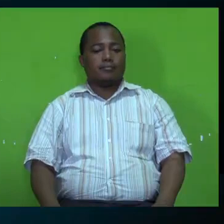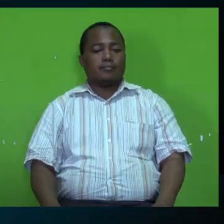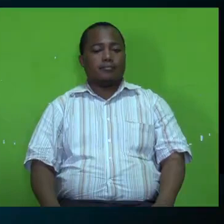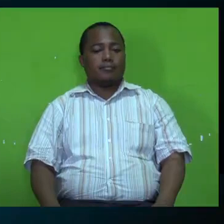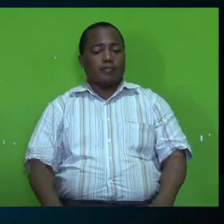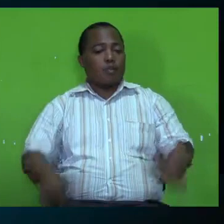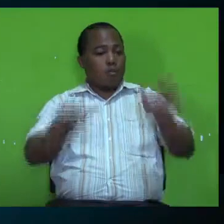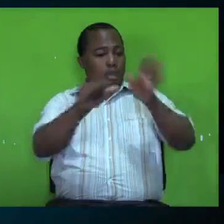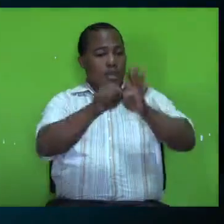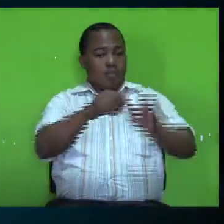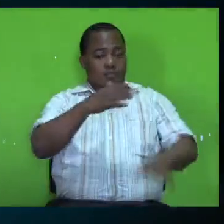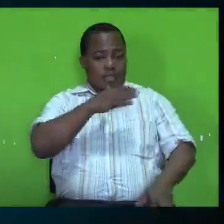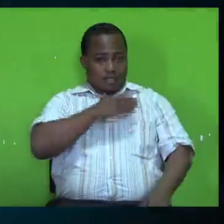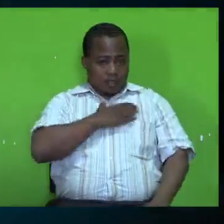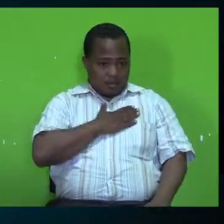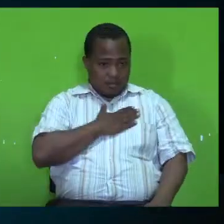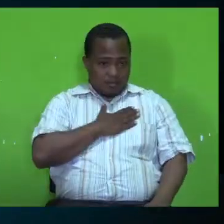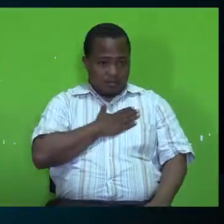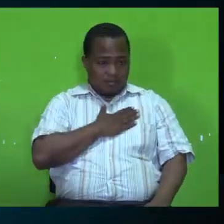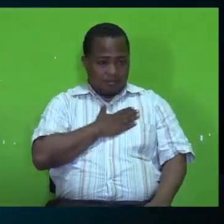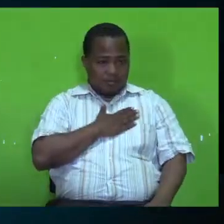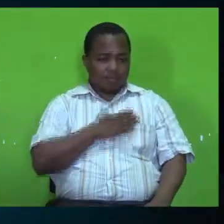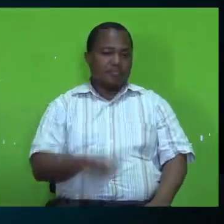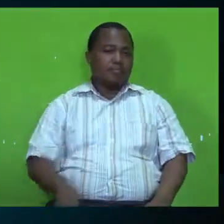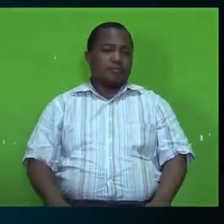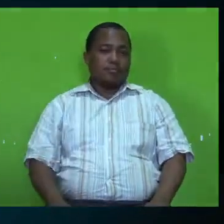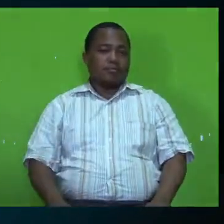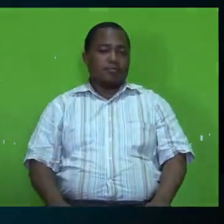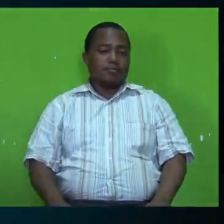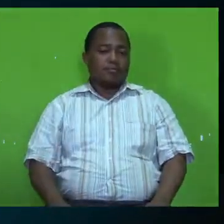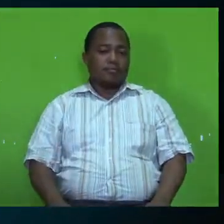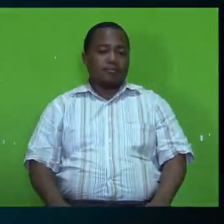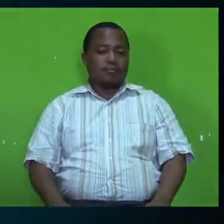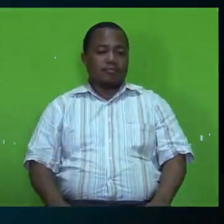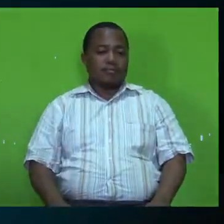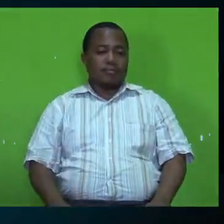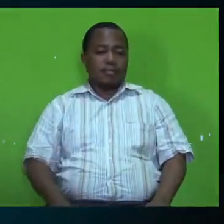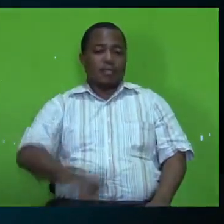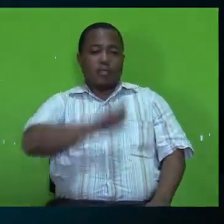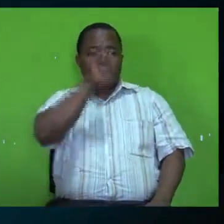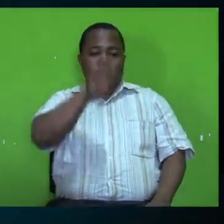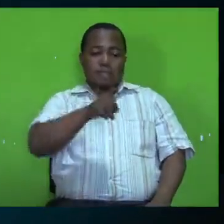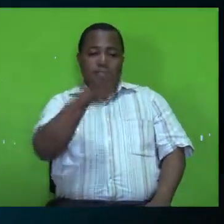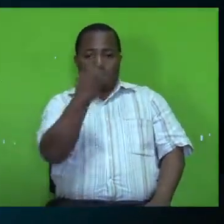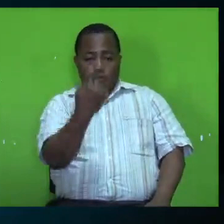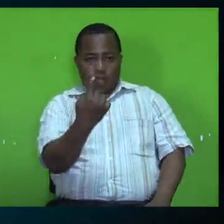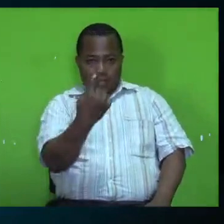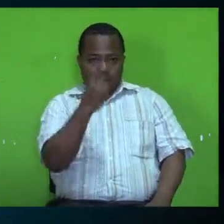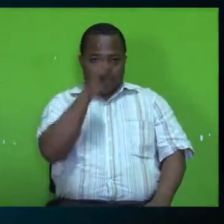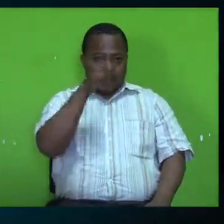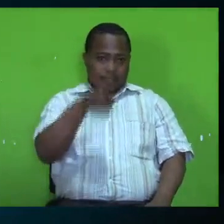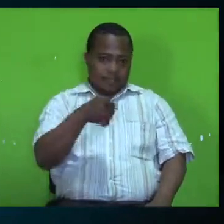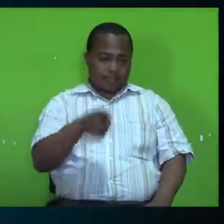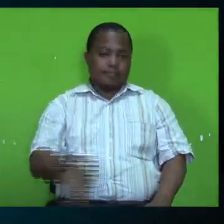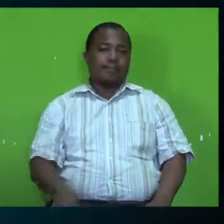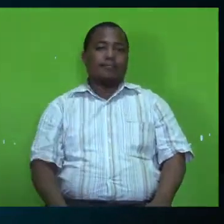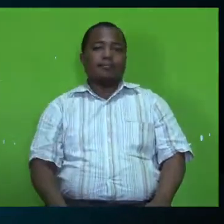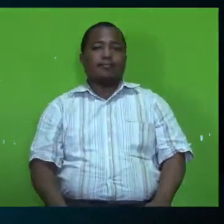My dear student work, the first question is,